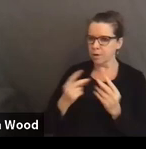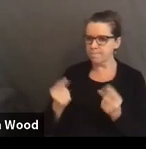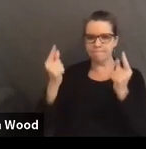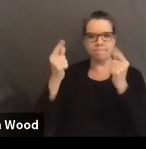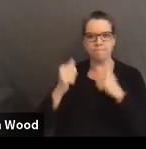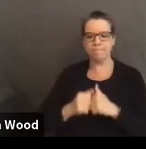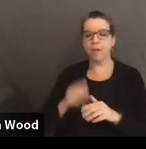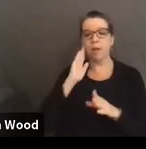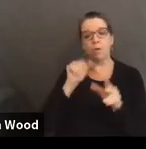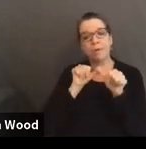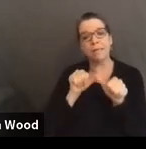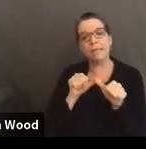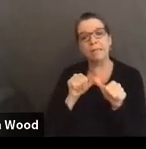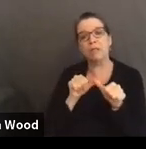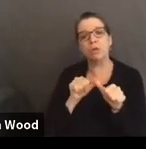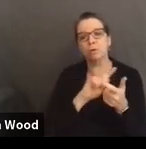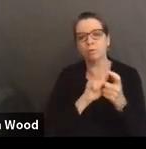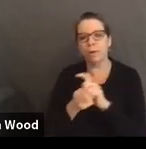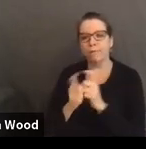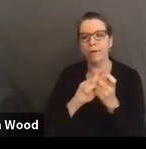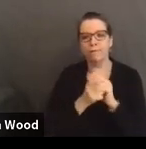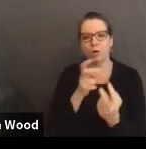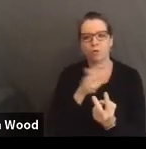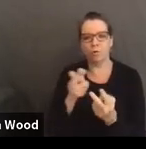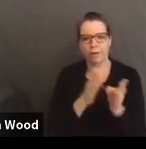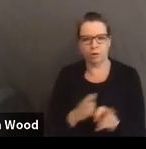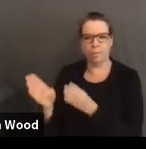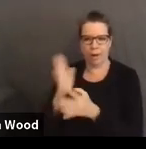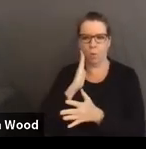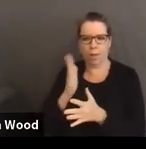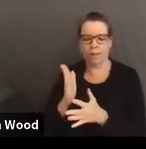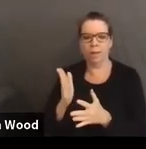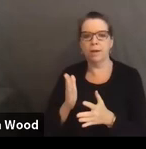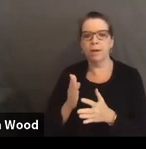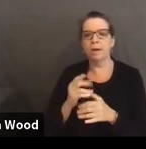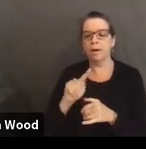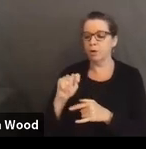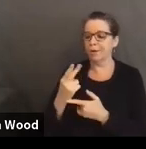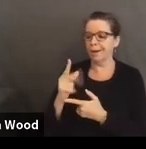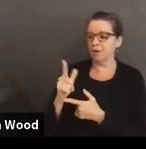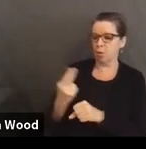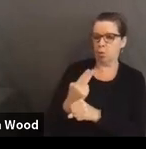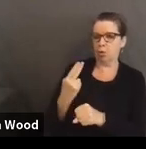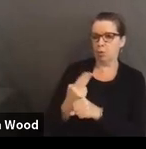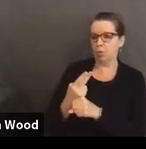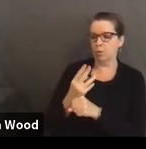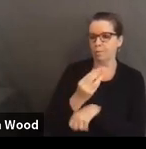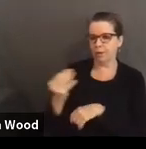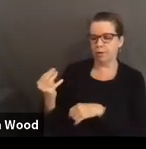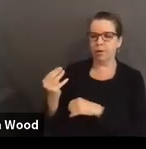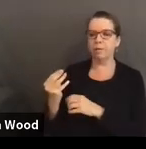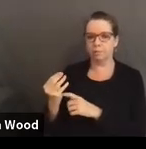continue to revise your transition plan and use your THL